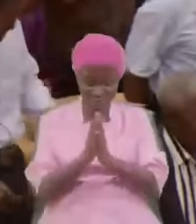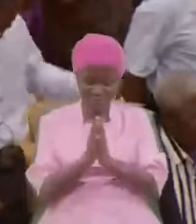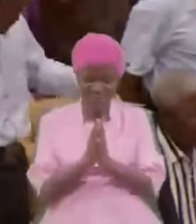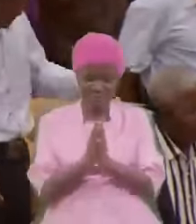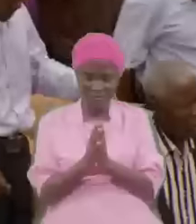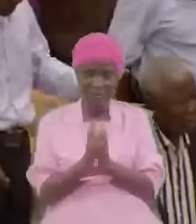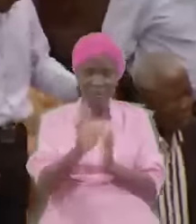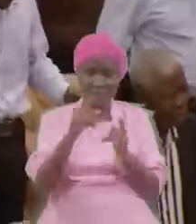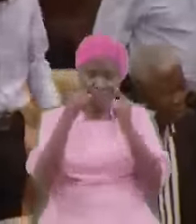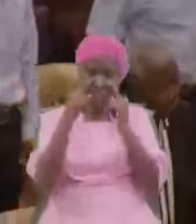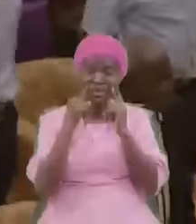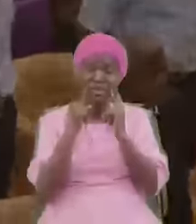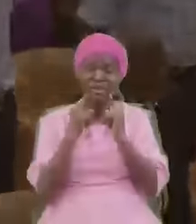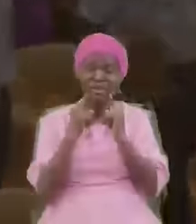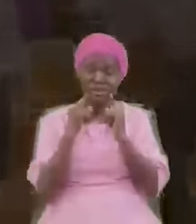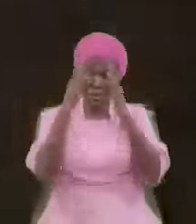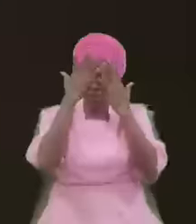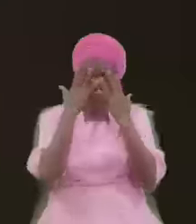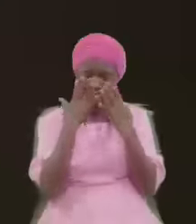Tears of sorrow,